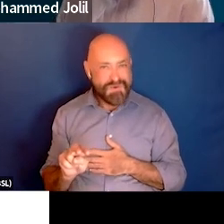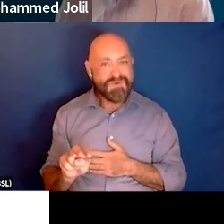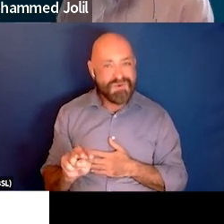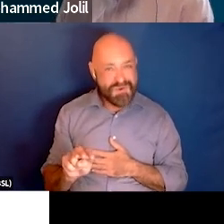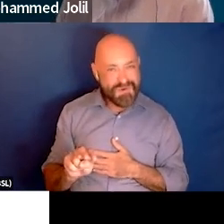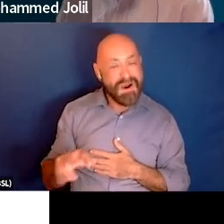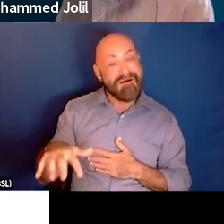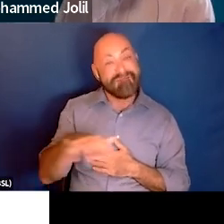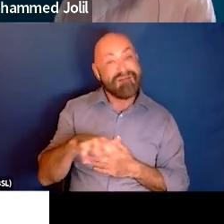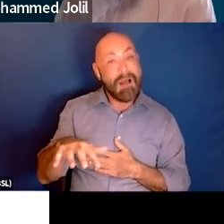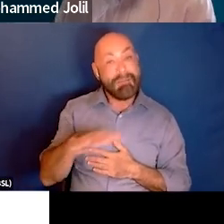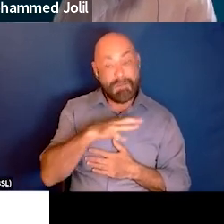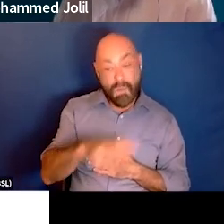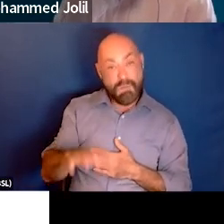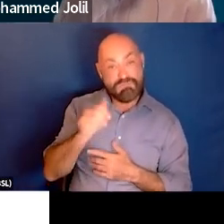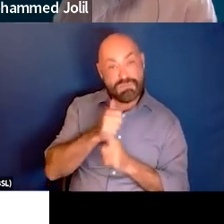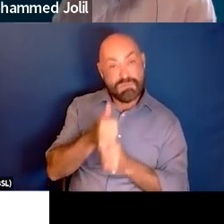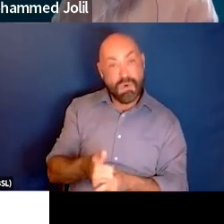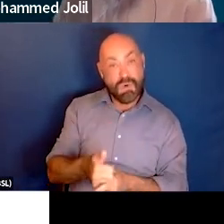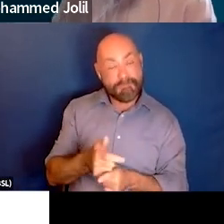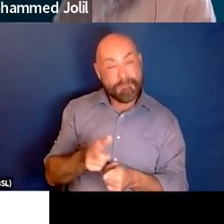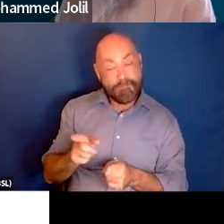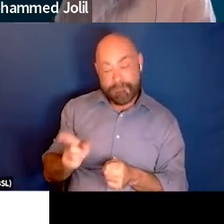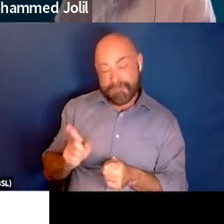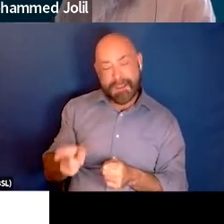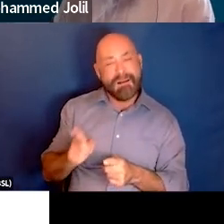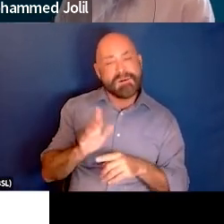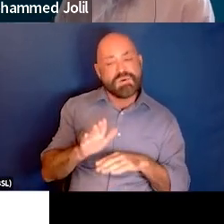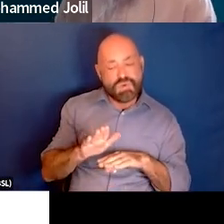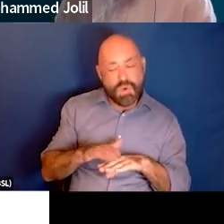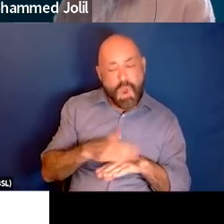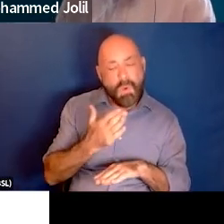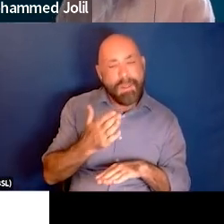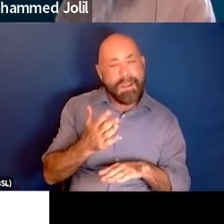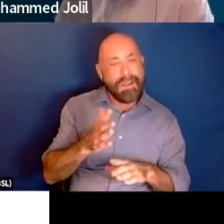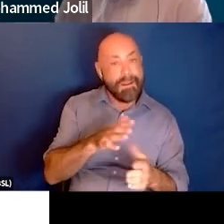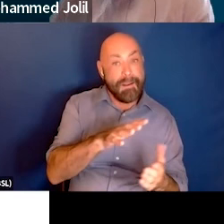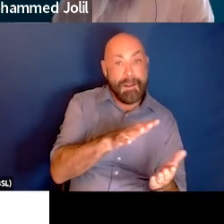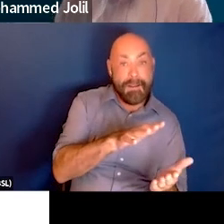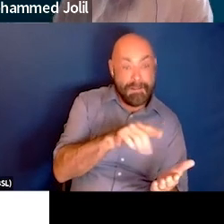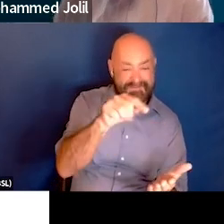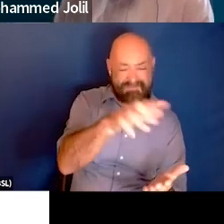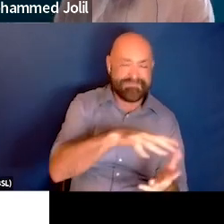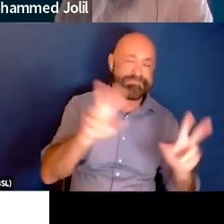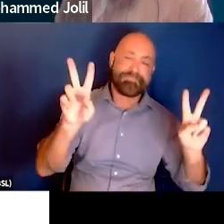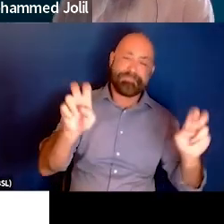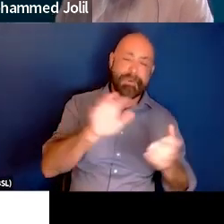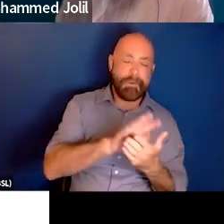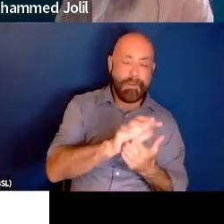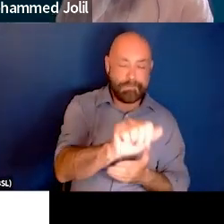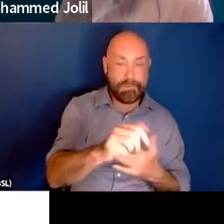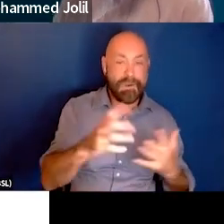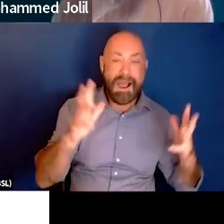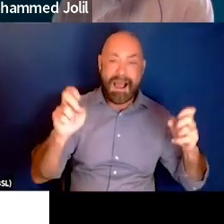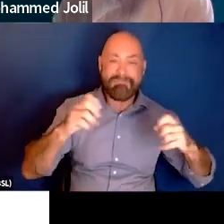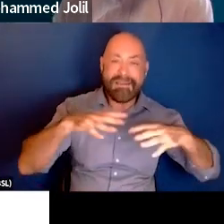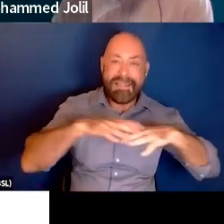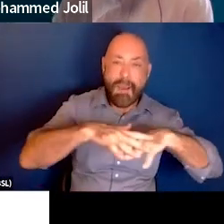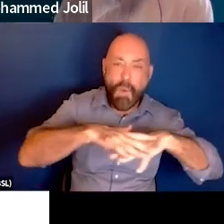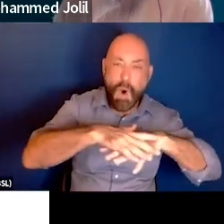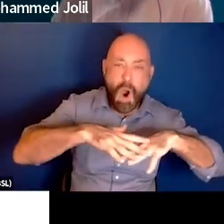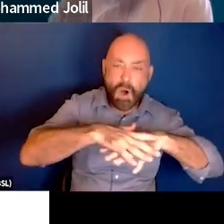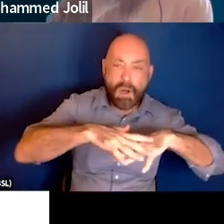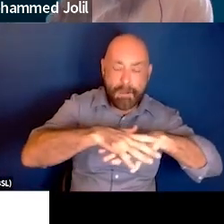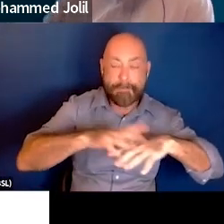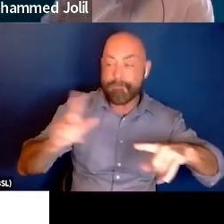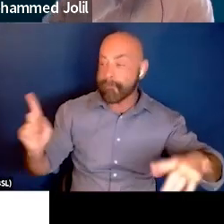now want support, there's slowly a culture where you go to this network, this partnership,